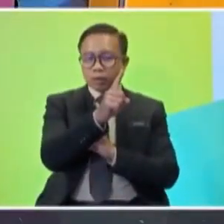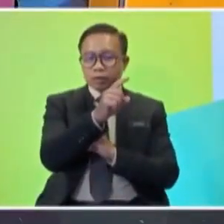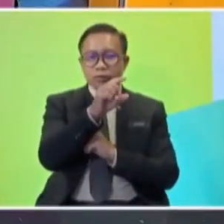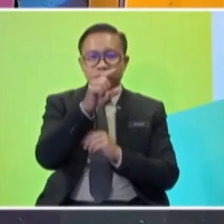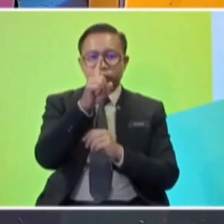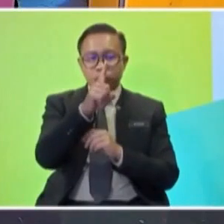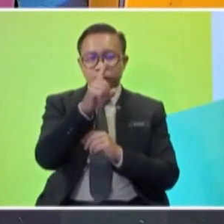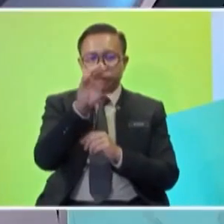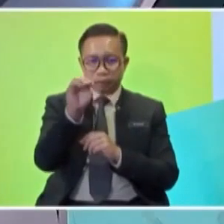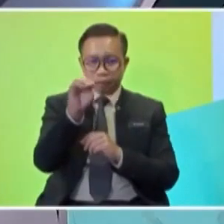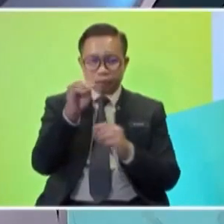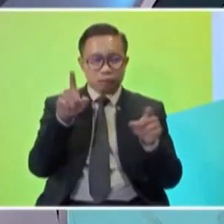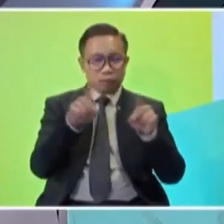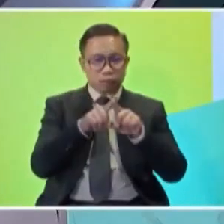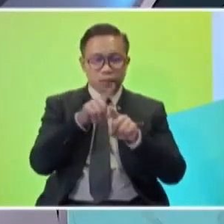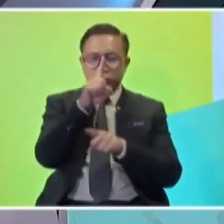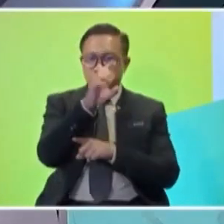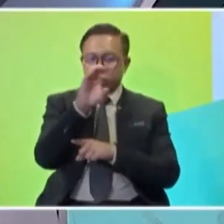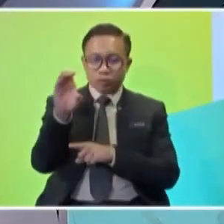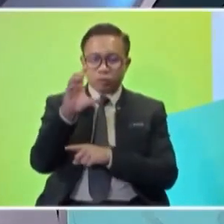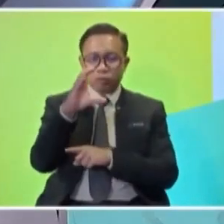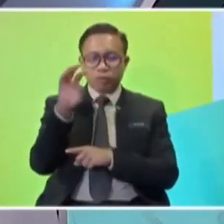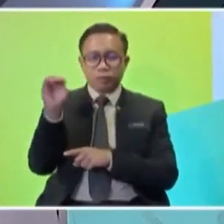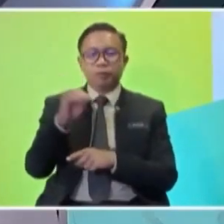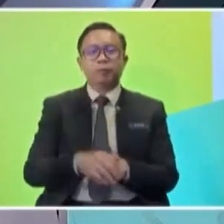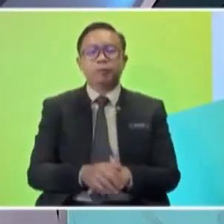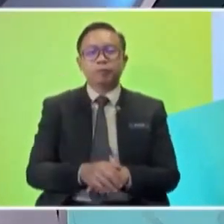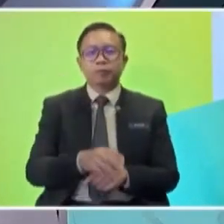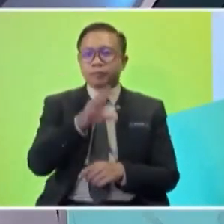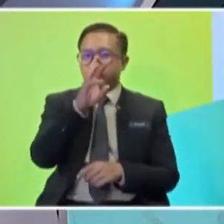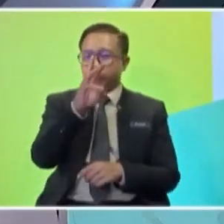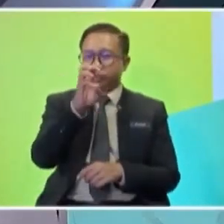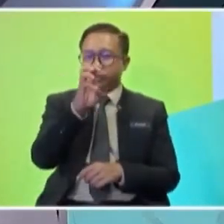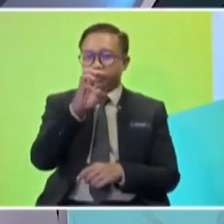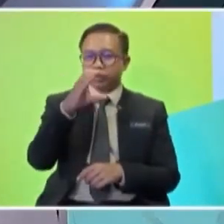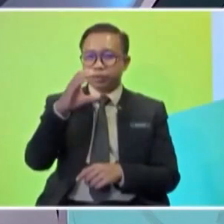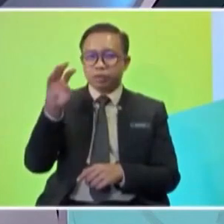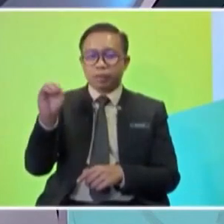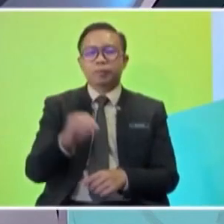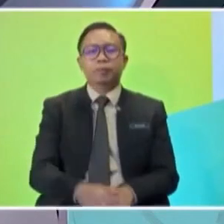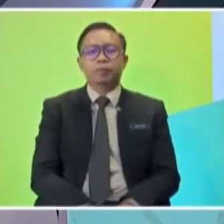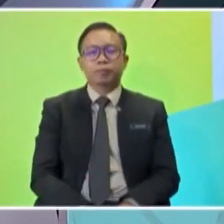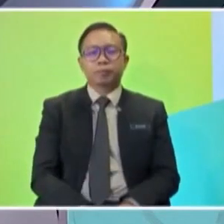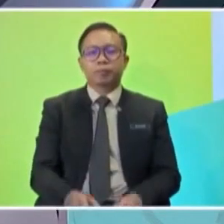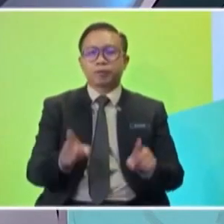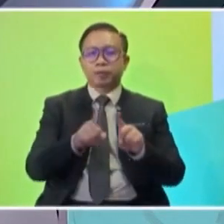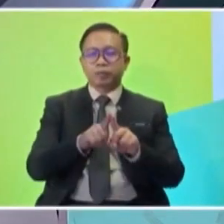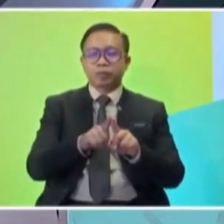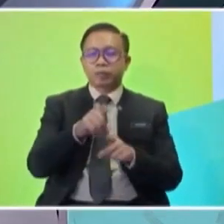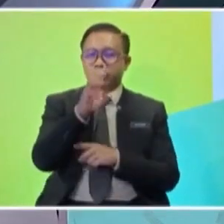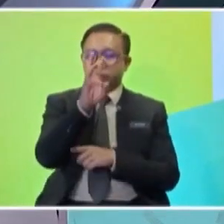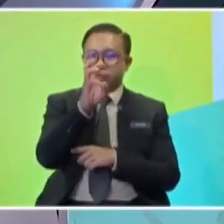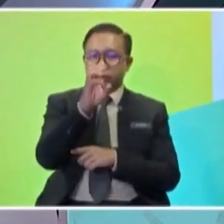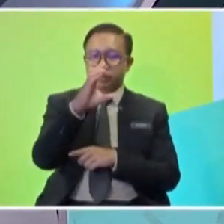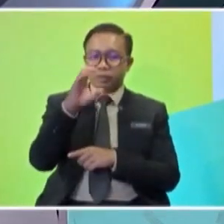centimeter plus 3 over 5 meter is 60 centimeter. So it's equivalent to 160